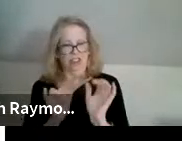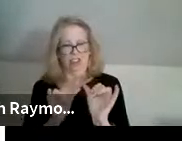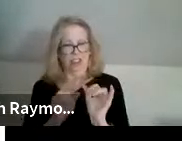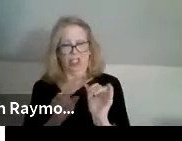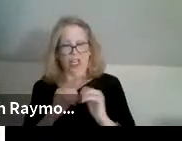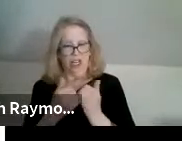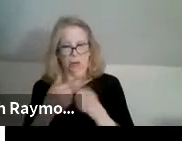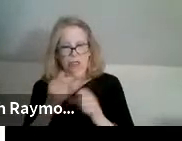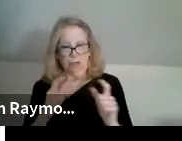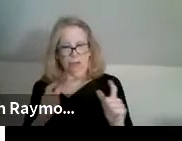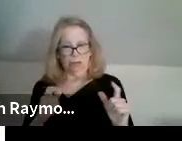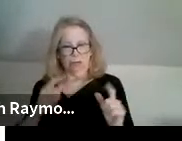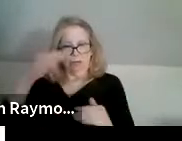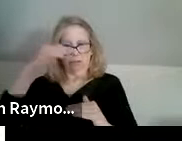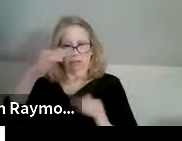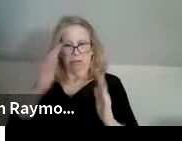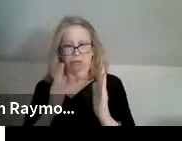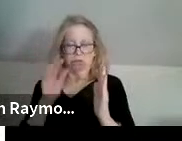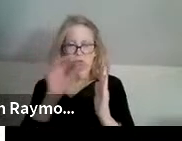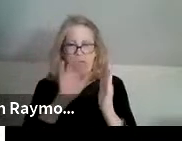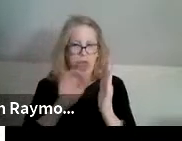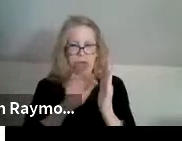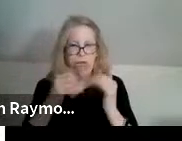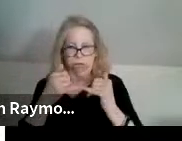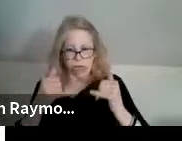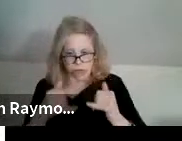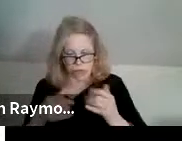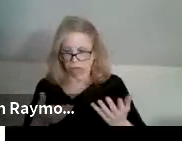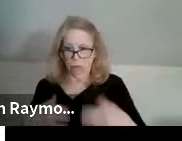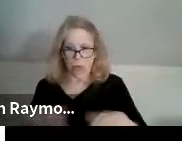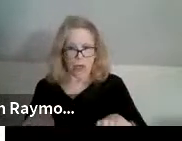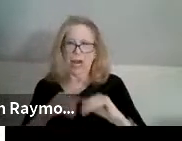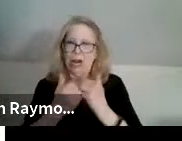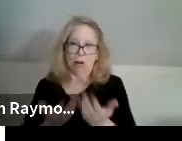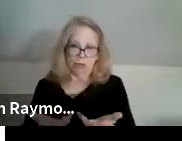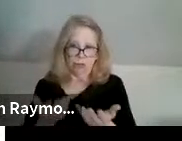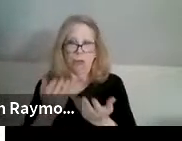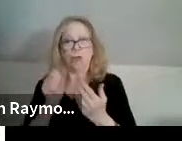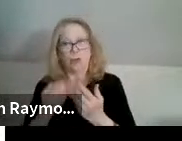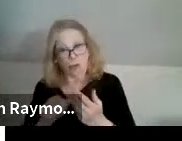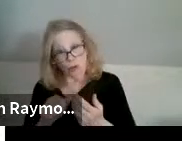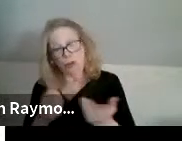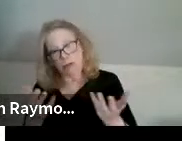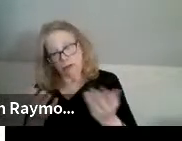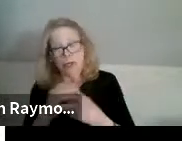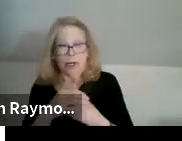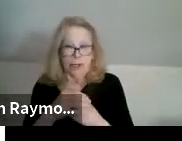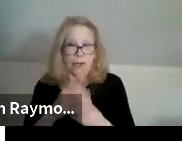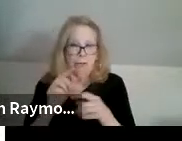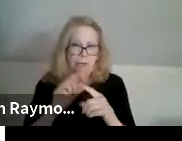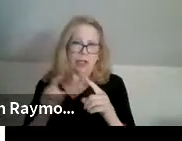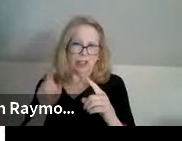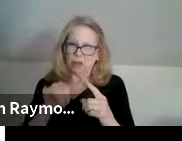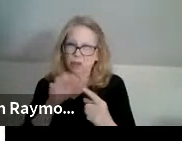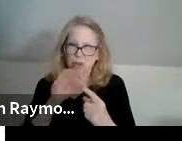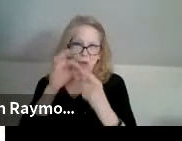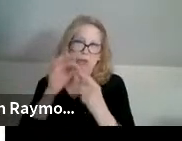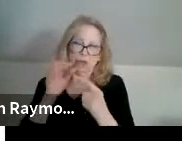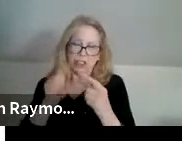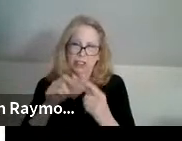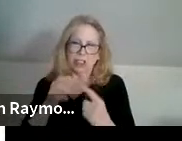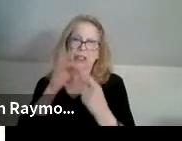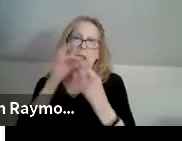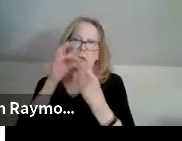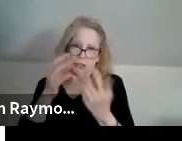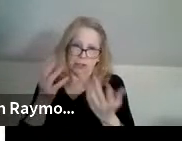make that phone big enough to stick some a line of a Braille sentence on there. But we knew these exceptions